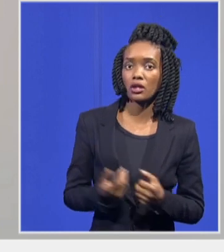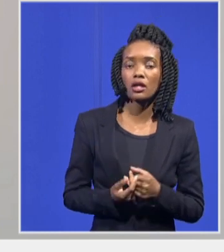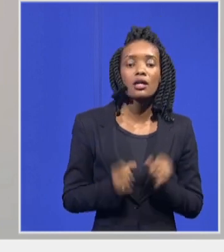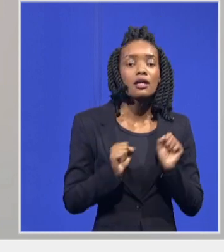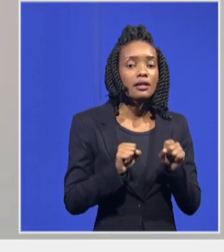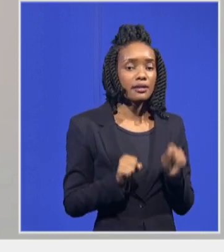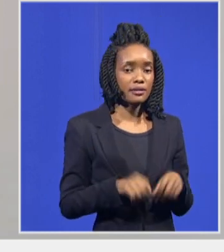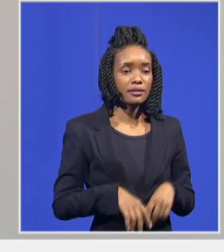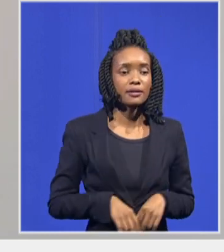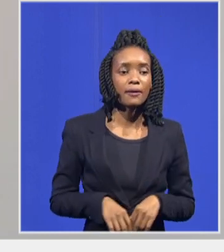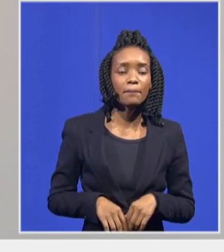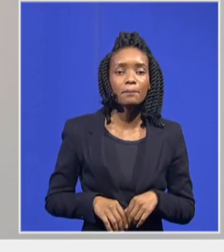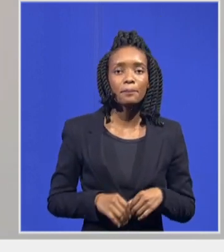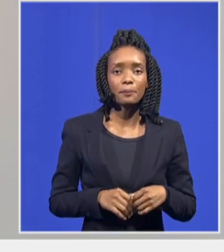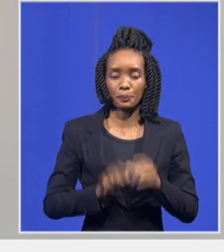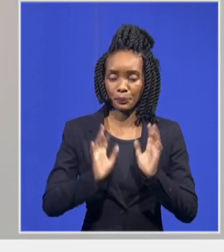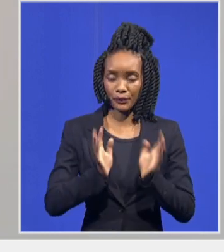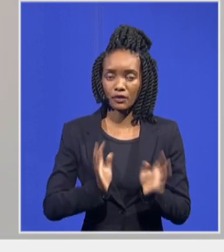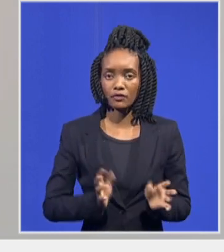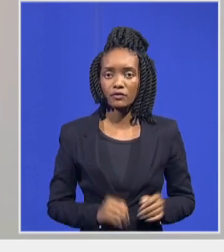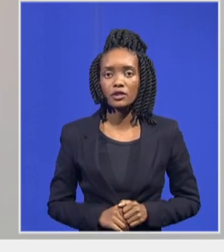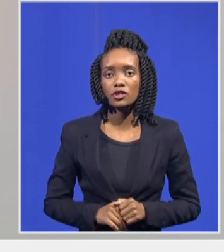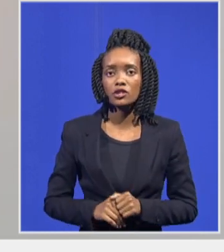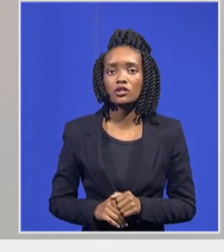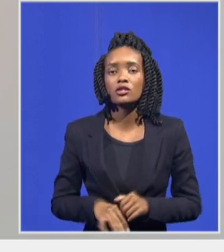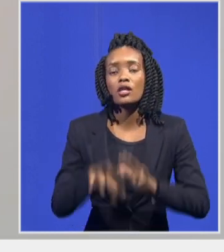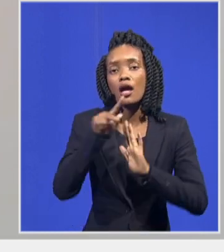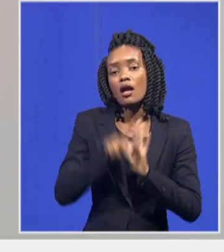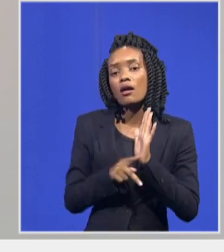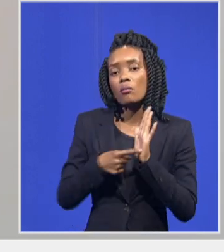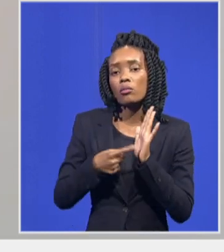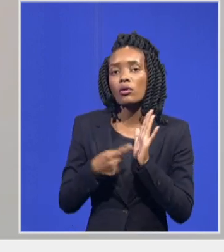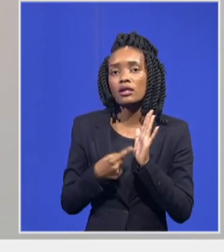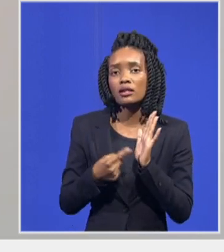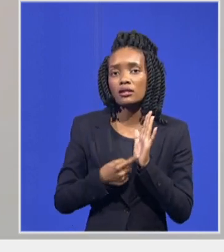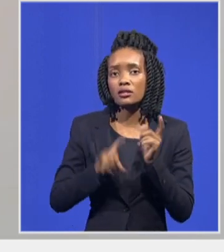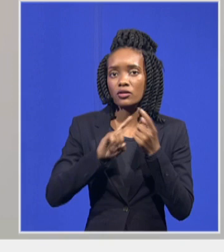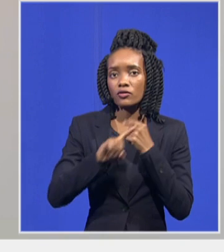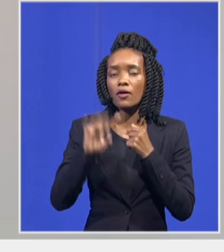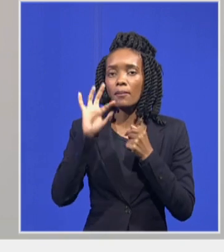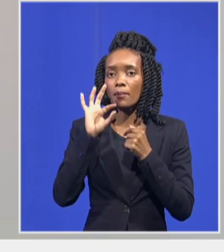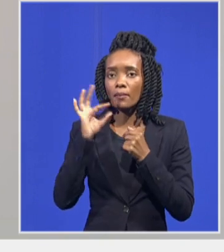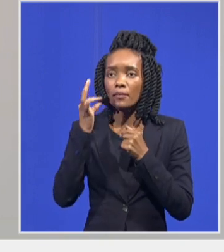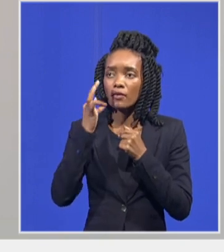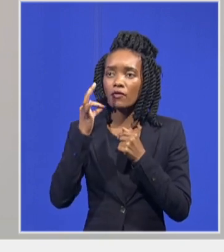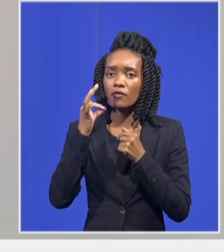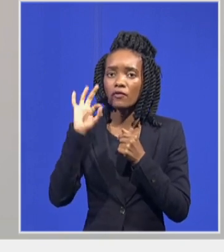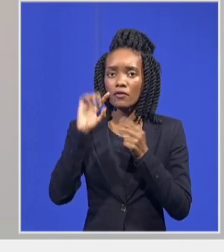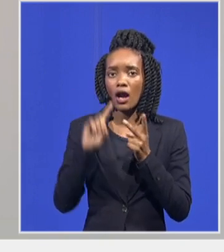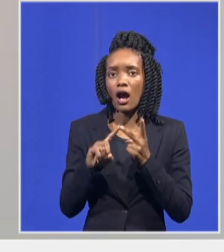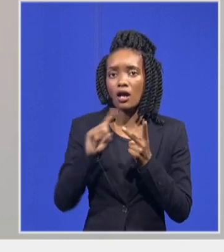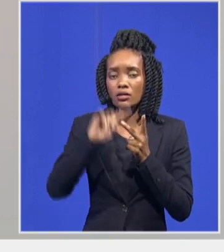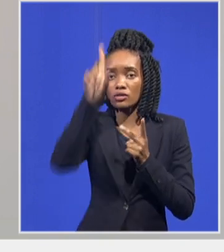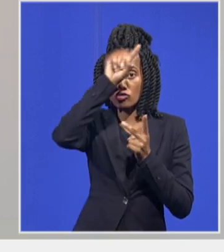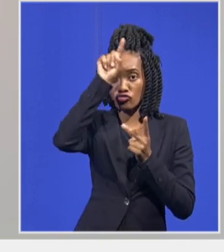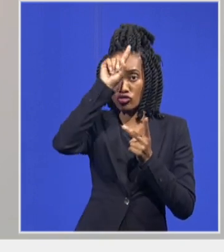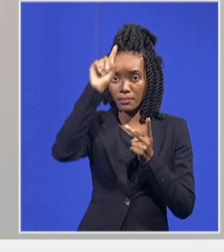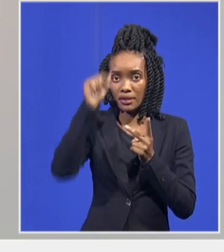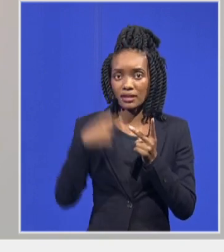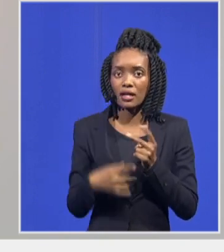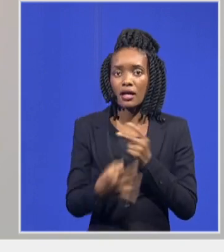In actual fact, some of the policy-based contributions from both France and Germany have already flowed.